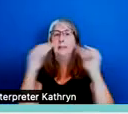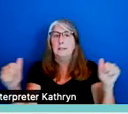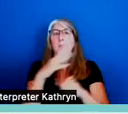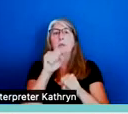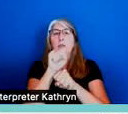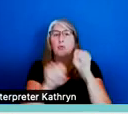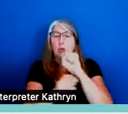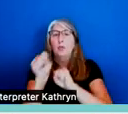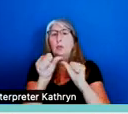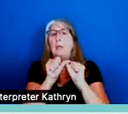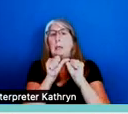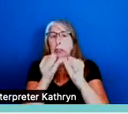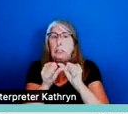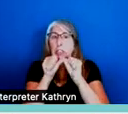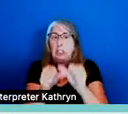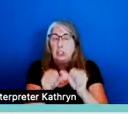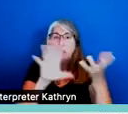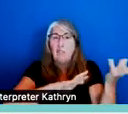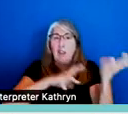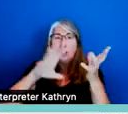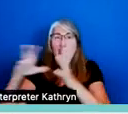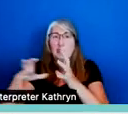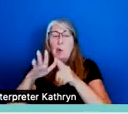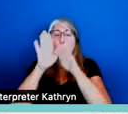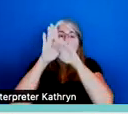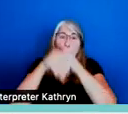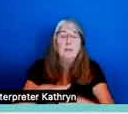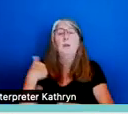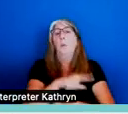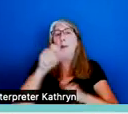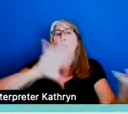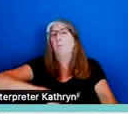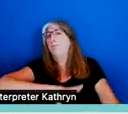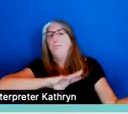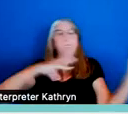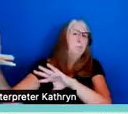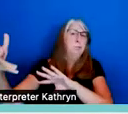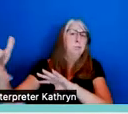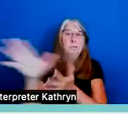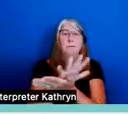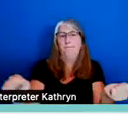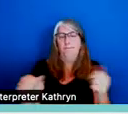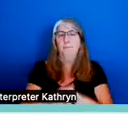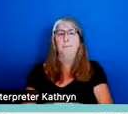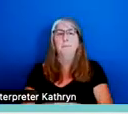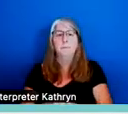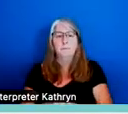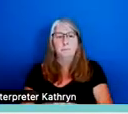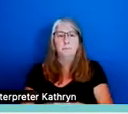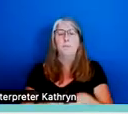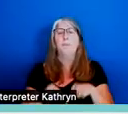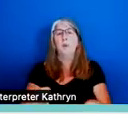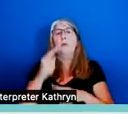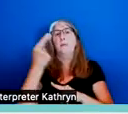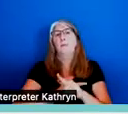that perpetuate violence and oppression. During DVAM and beyond, our intervention and